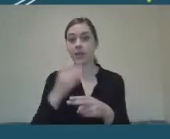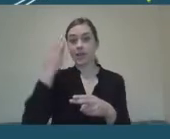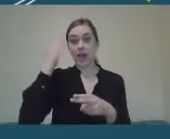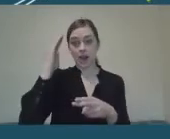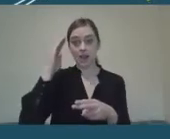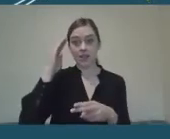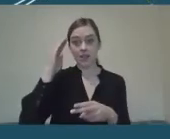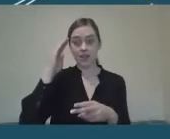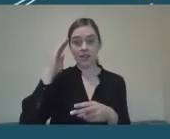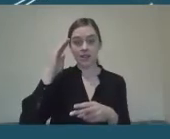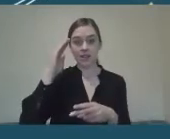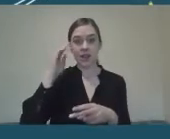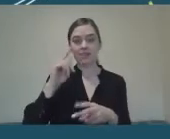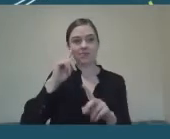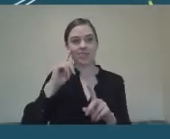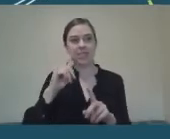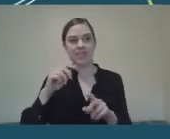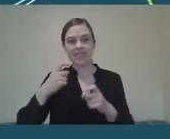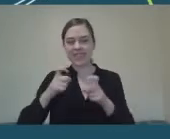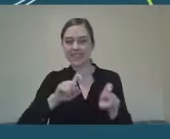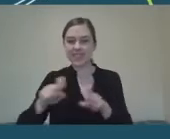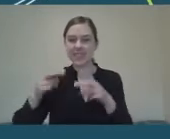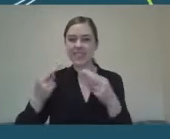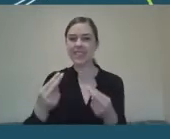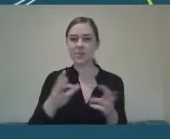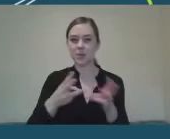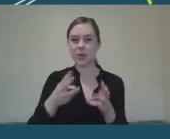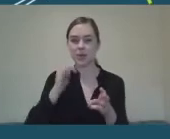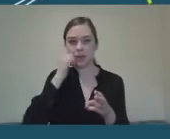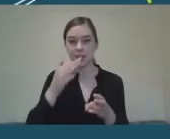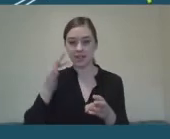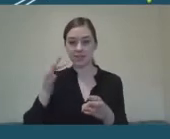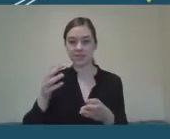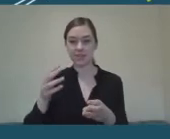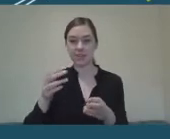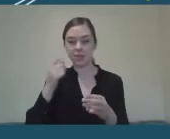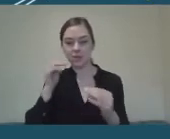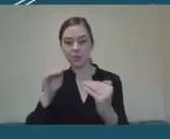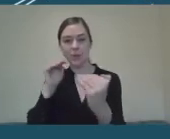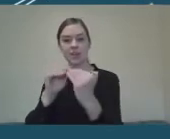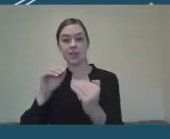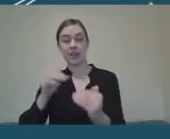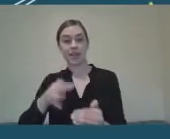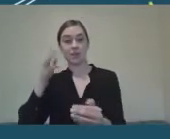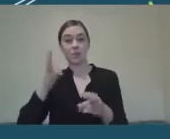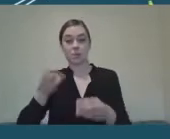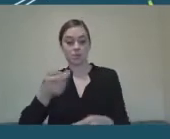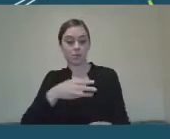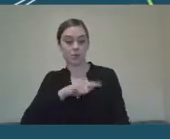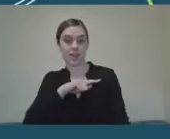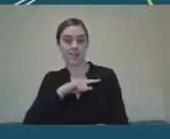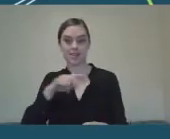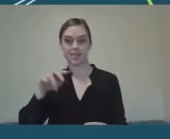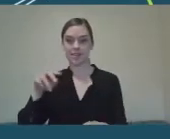achieving an Olympic gold medal is seen the same as achieving a Paralympic gold medal. And maybe one day at the RT Sports Awards, we're